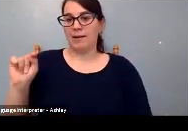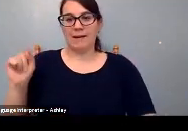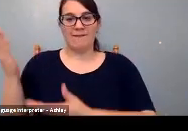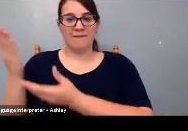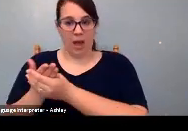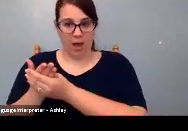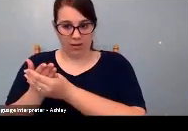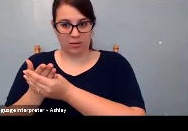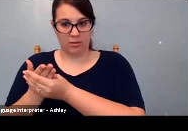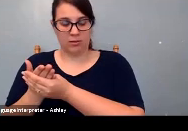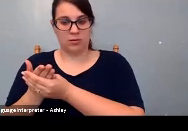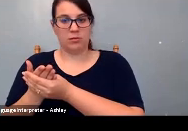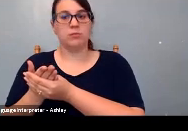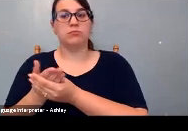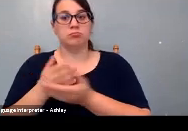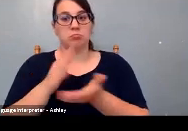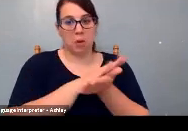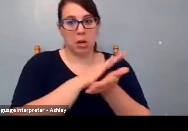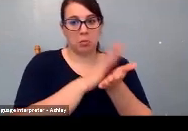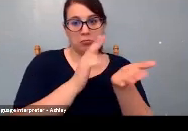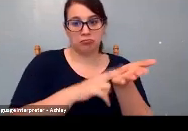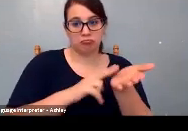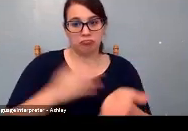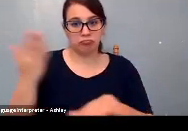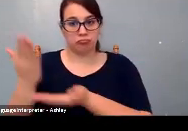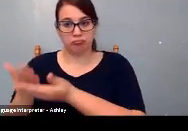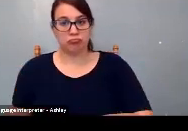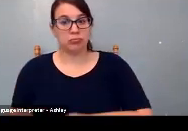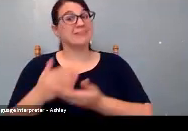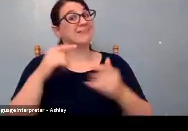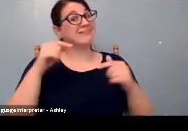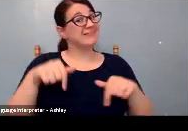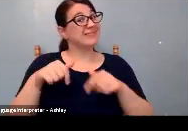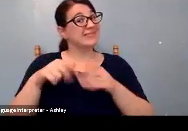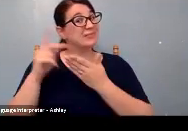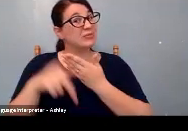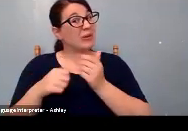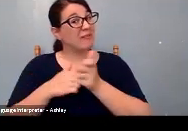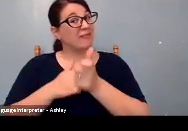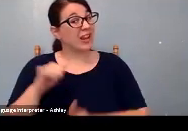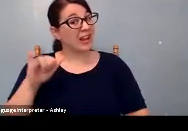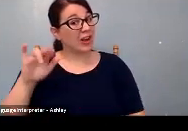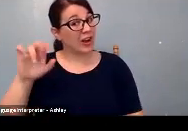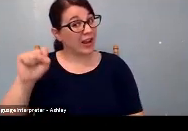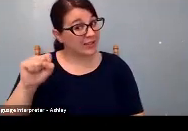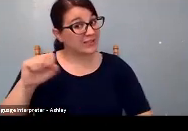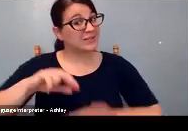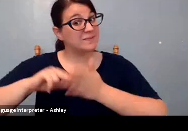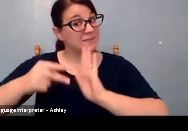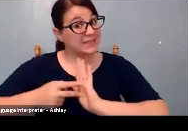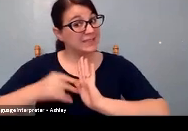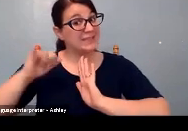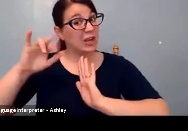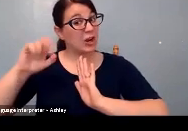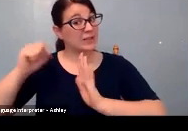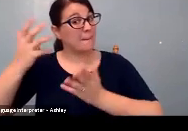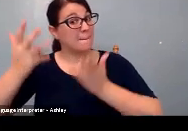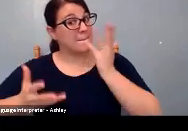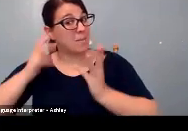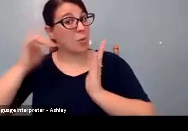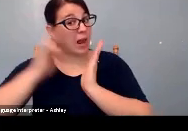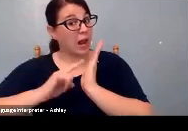is ever needed. You know, this is an IRS program, so it is to their purview to audit accounts. Additionally, Social Security may